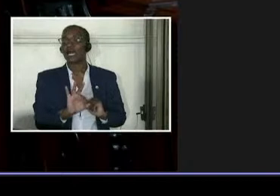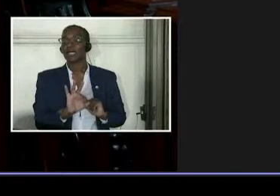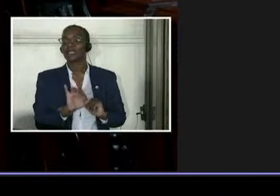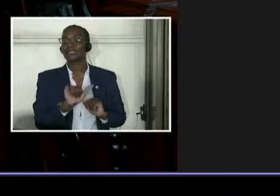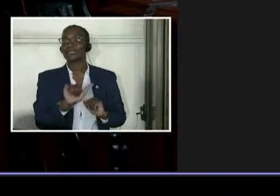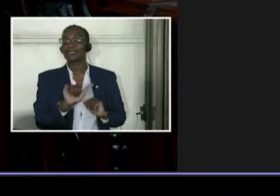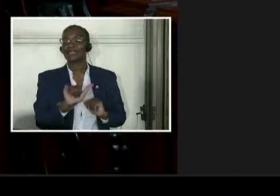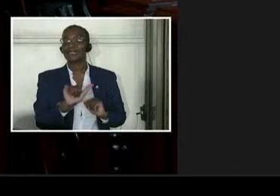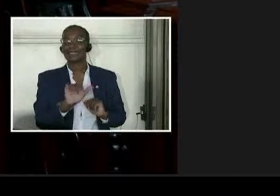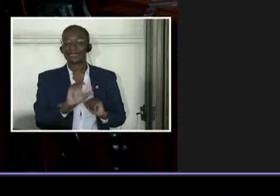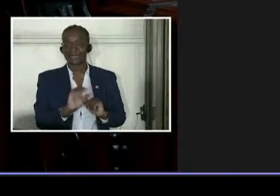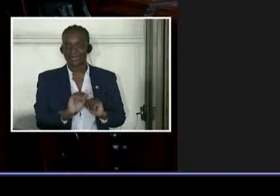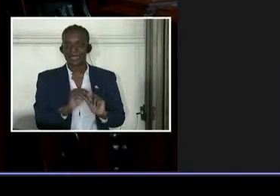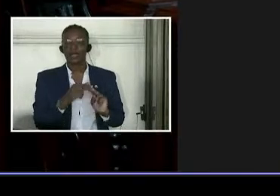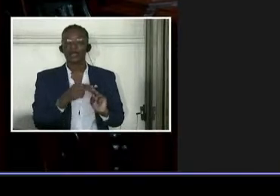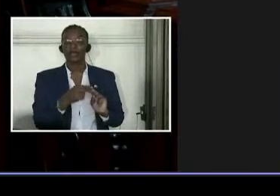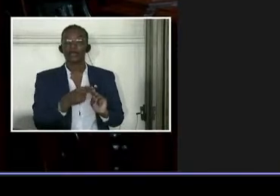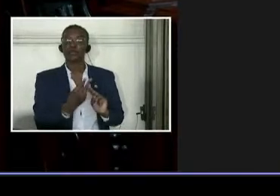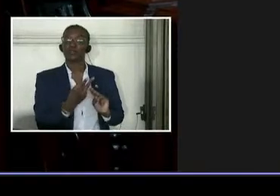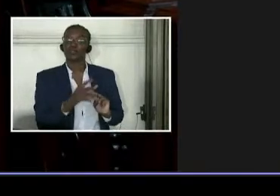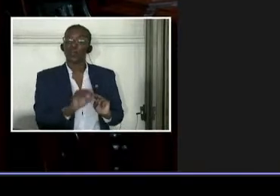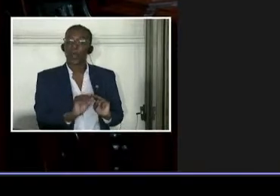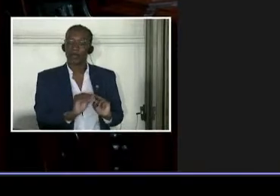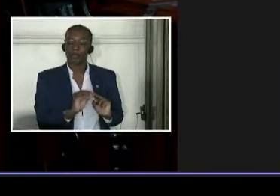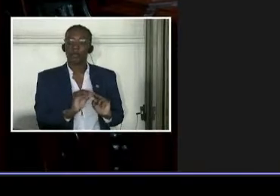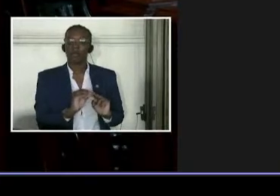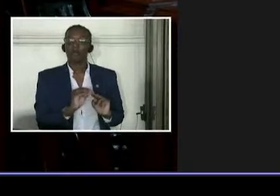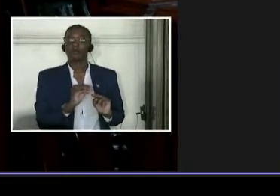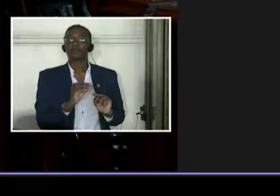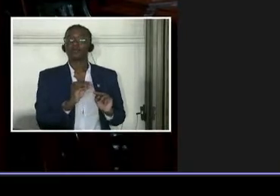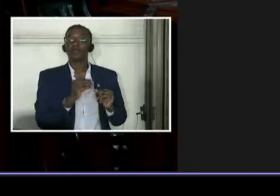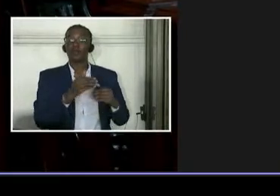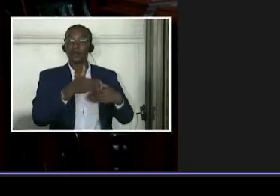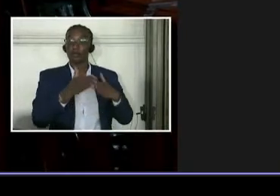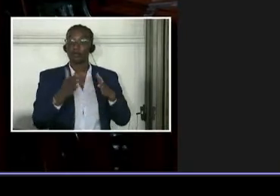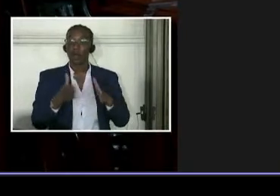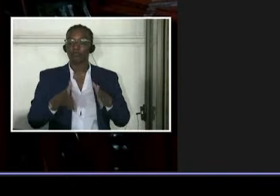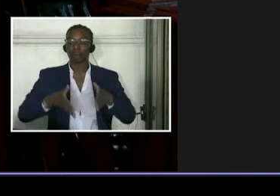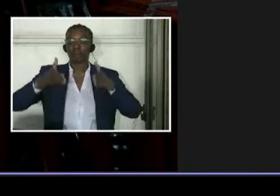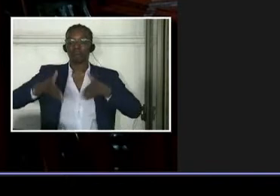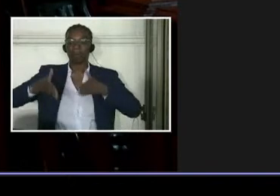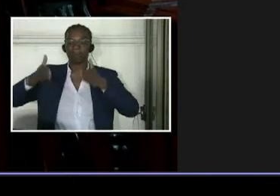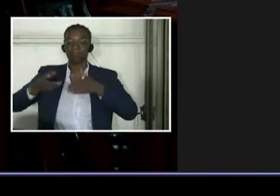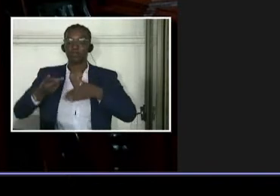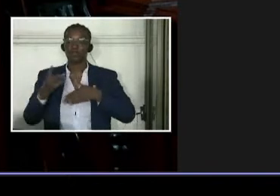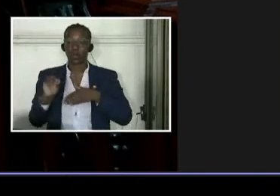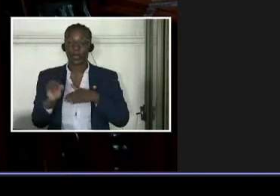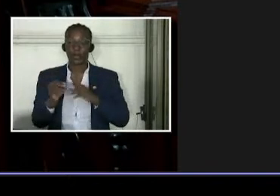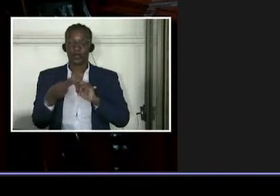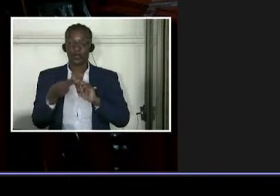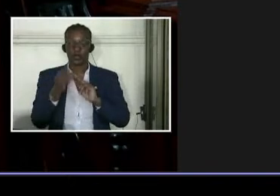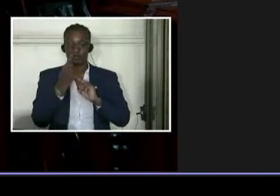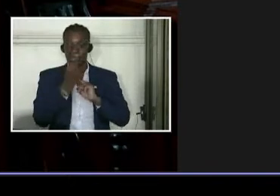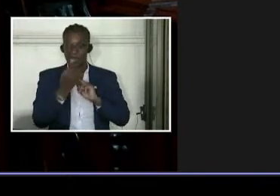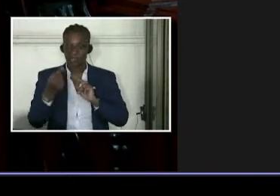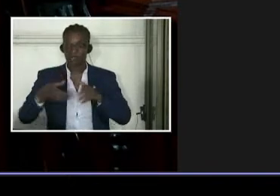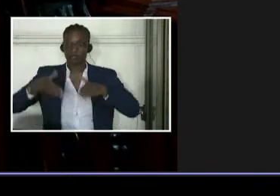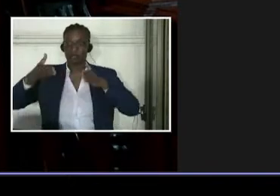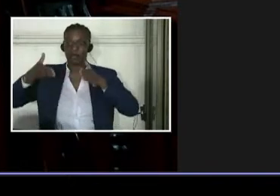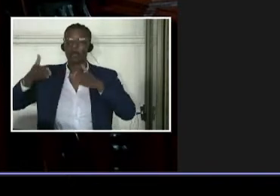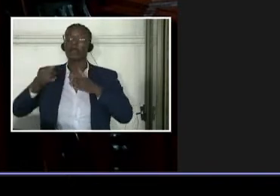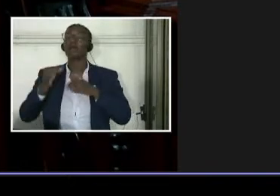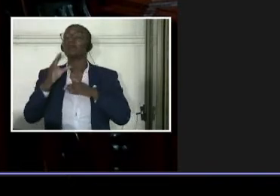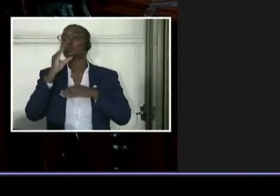360 units here, 20 blocks with 18 units in each block. Discussion also focused on plans to